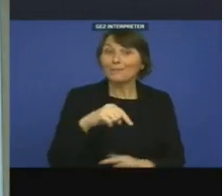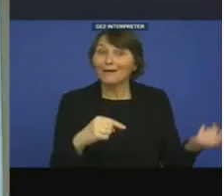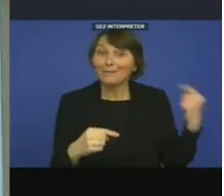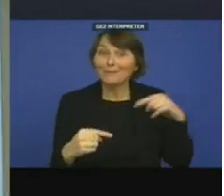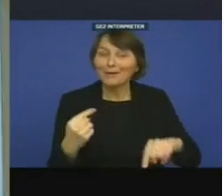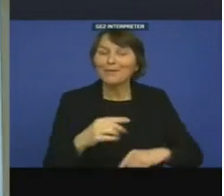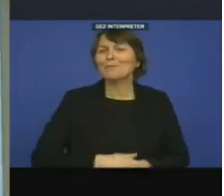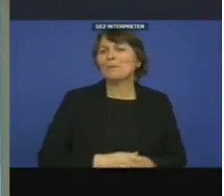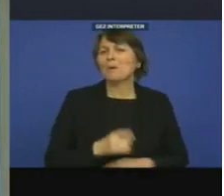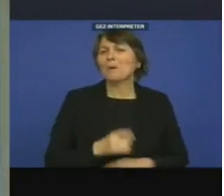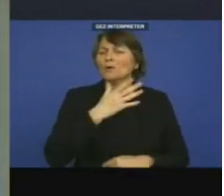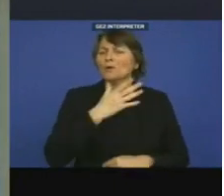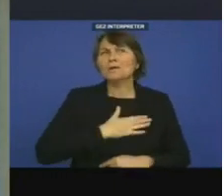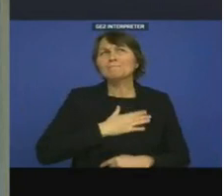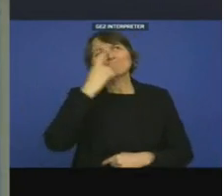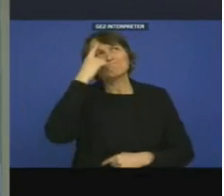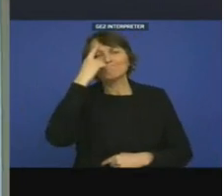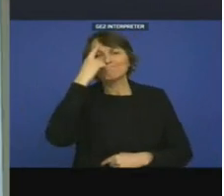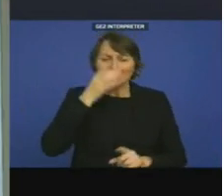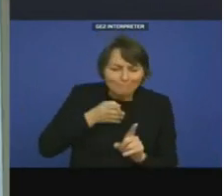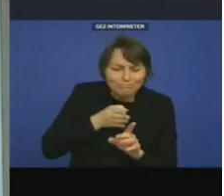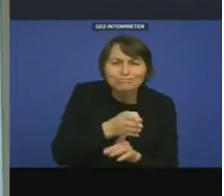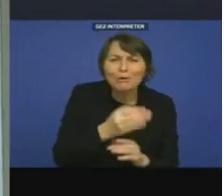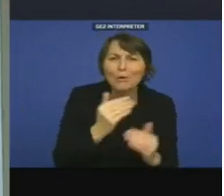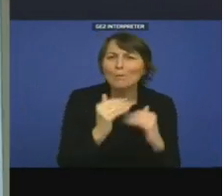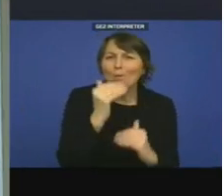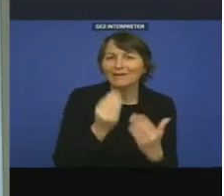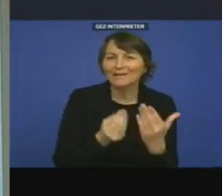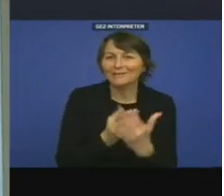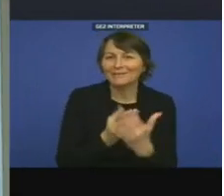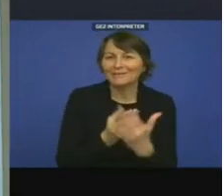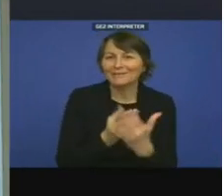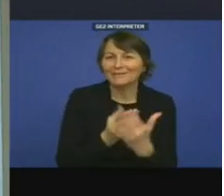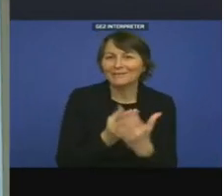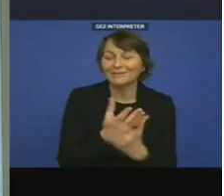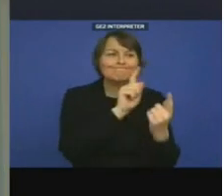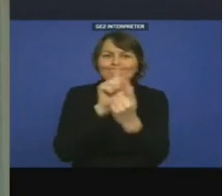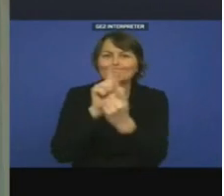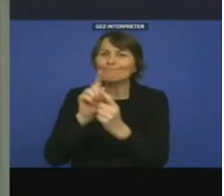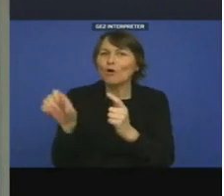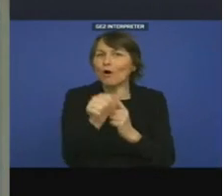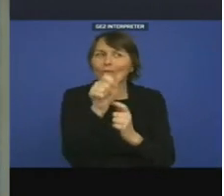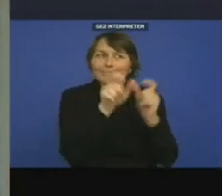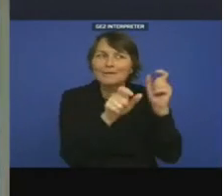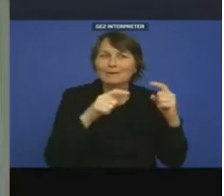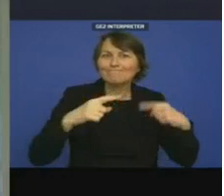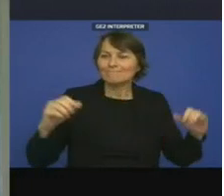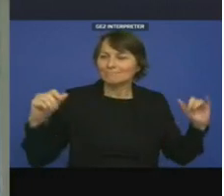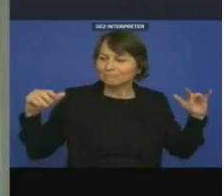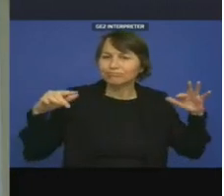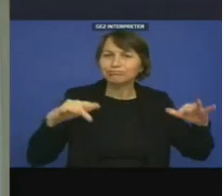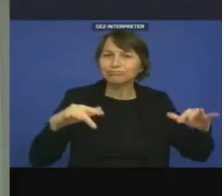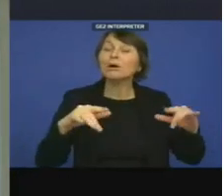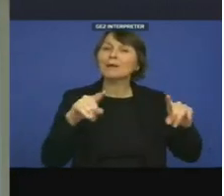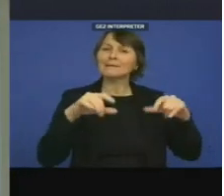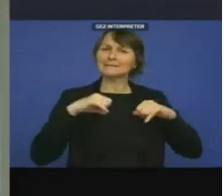etc. It will also give you the opportunity to network, to interact with other participants, and to organize meetings,